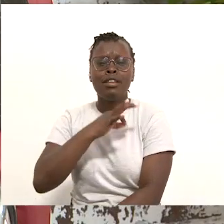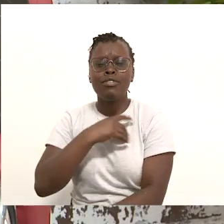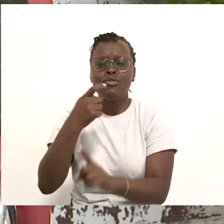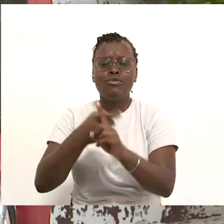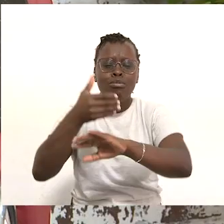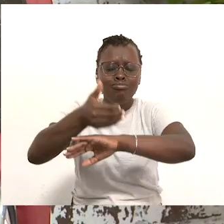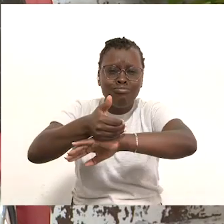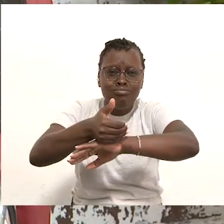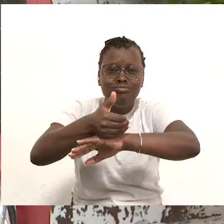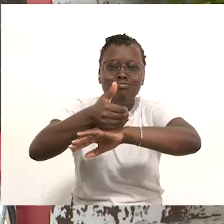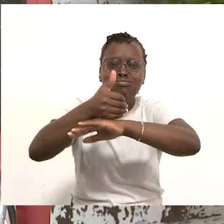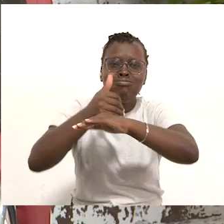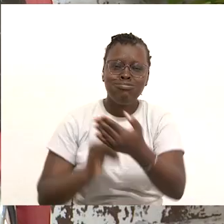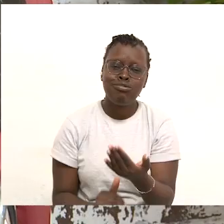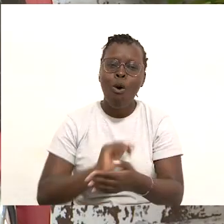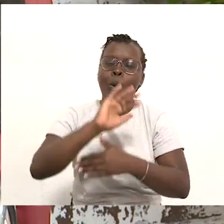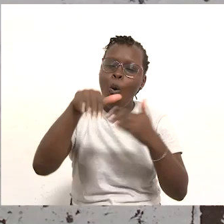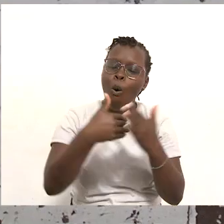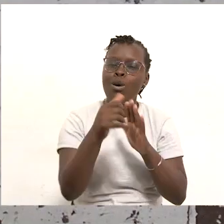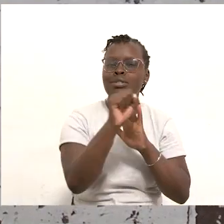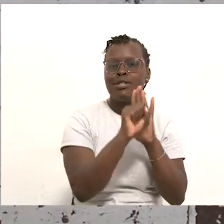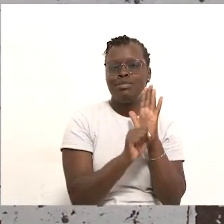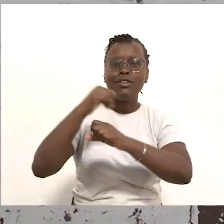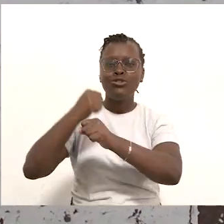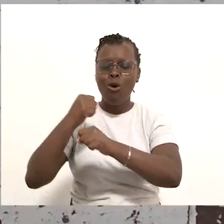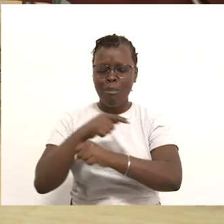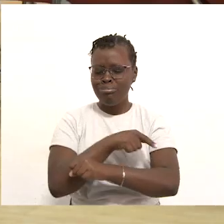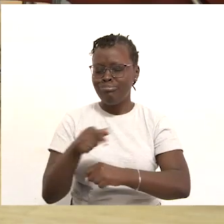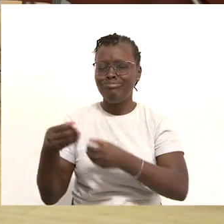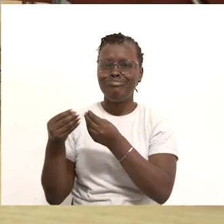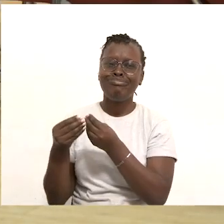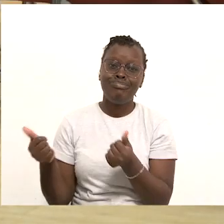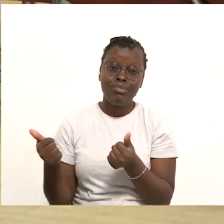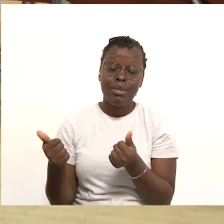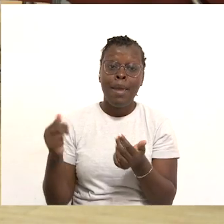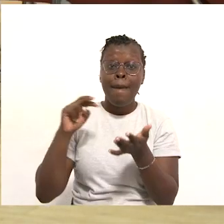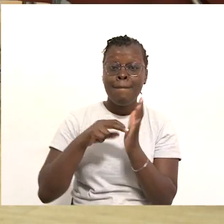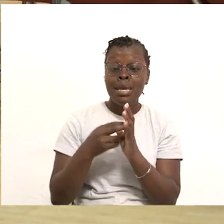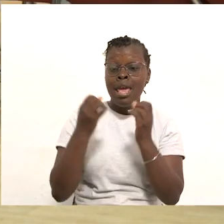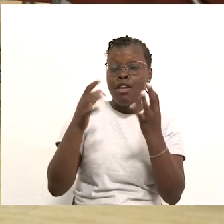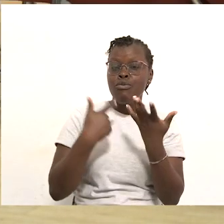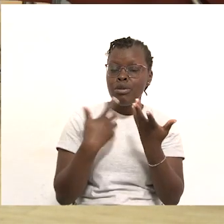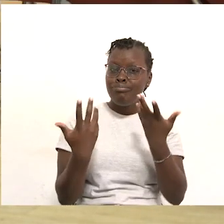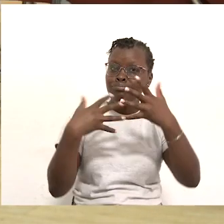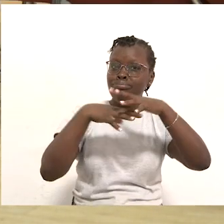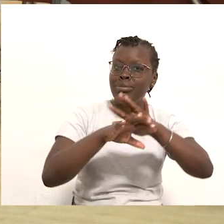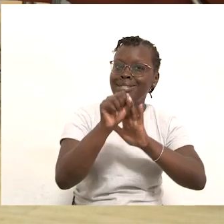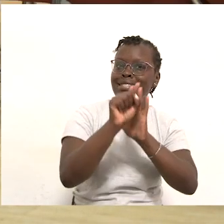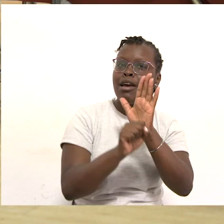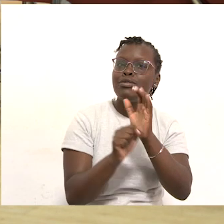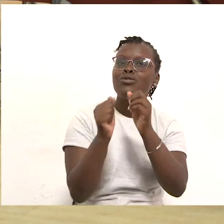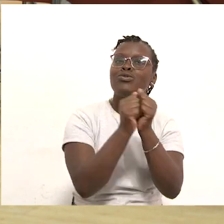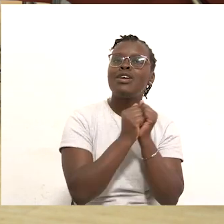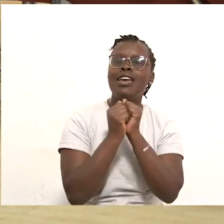holistic interdisciplinary approach to education. When they combine these subjects together, there is something we call